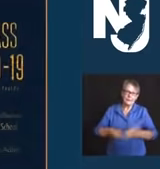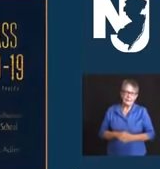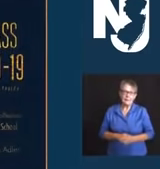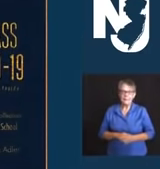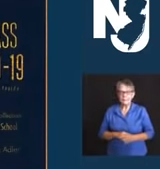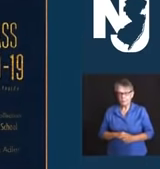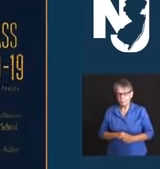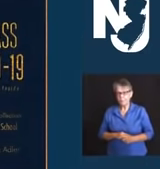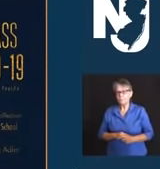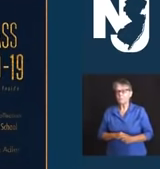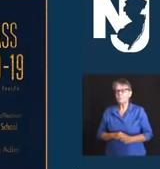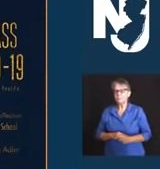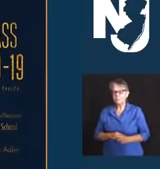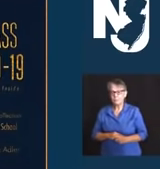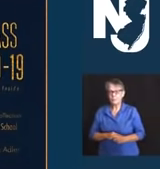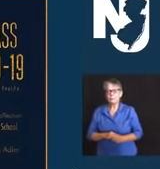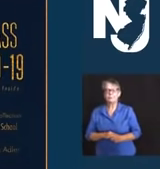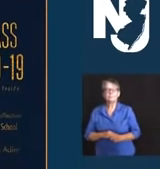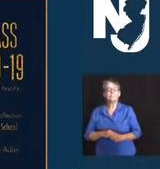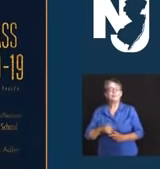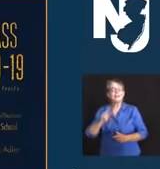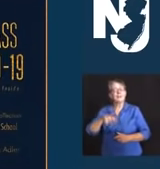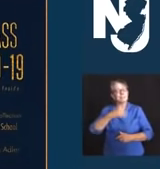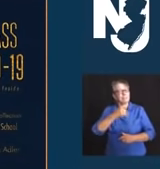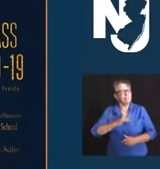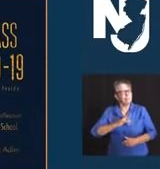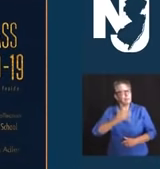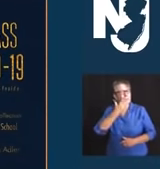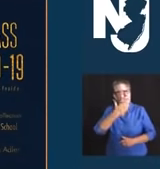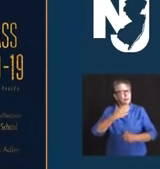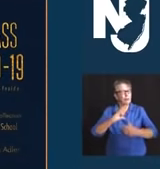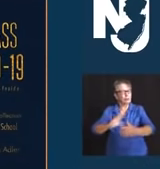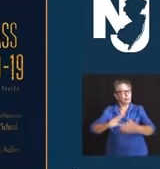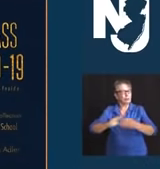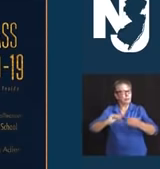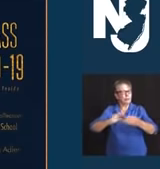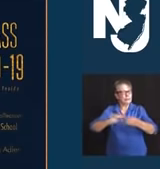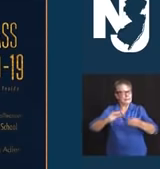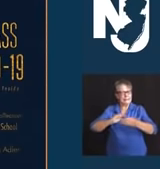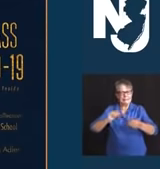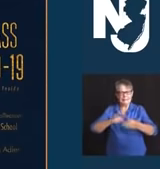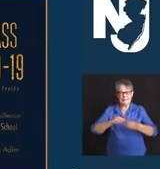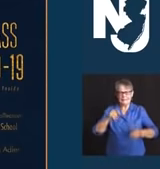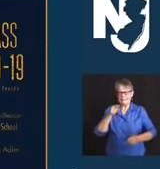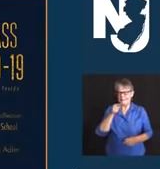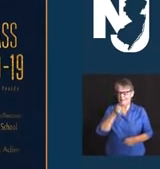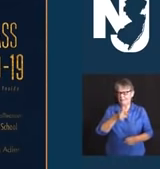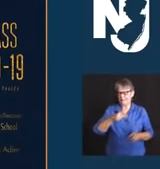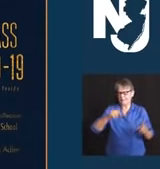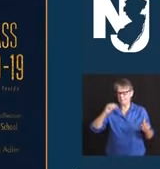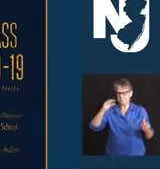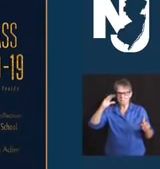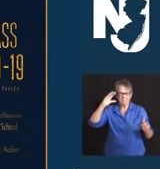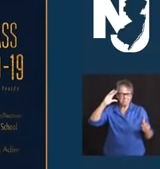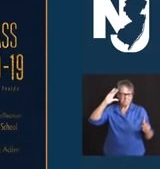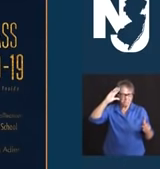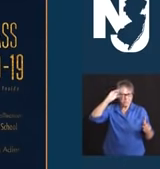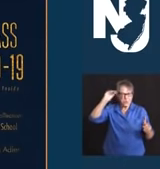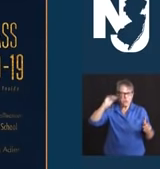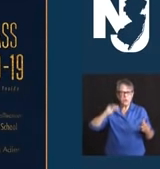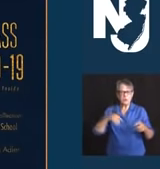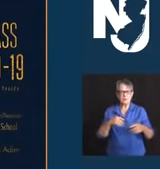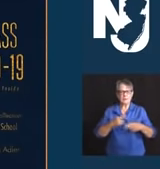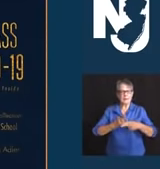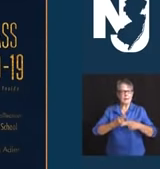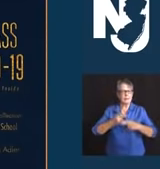great conversation with Sean Adler. There's Sean, and as well as a couple of his administrators. Sean teaches